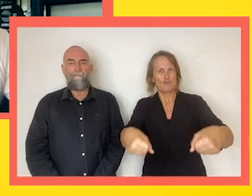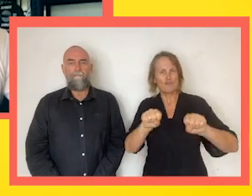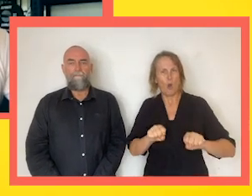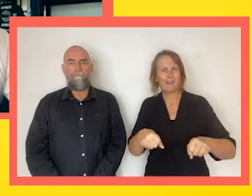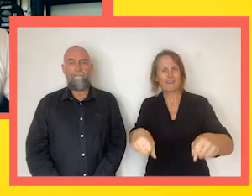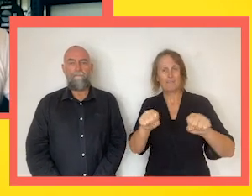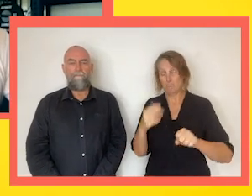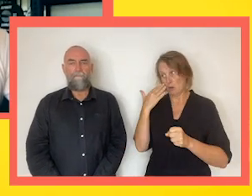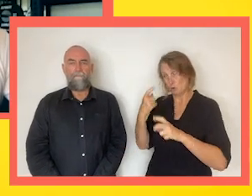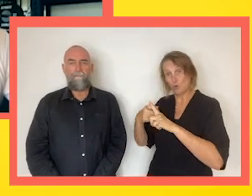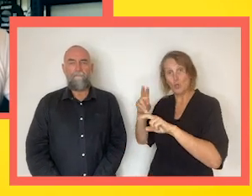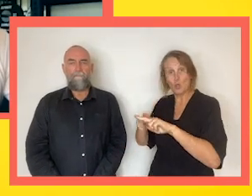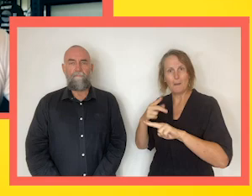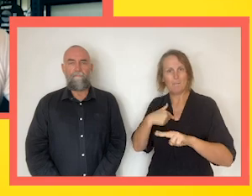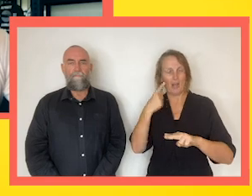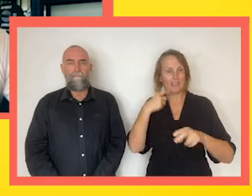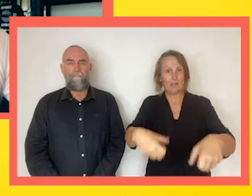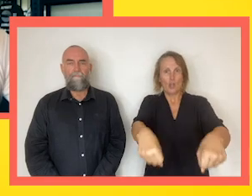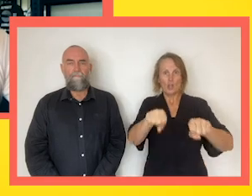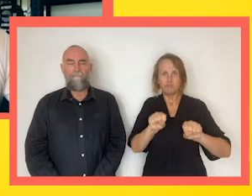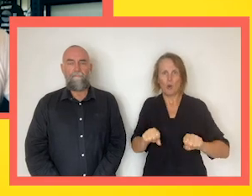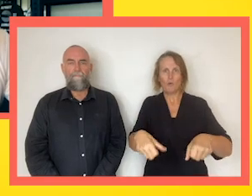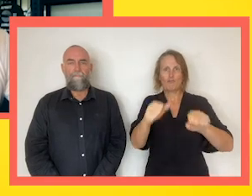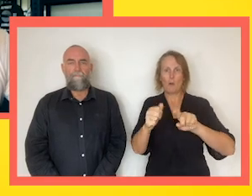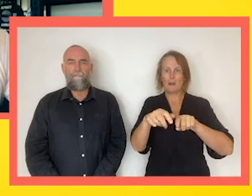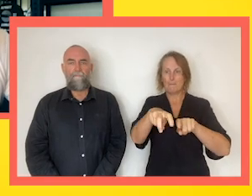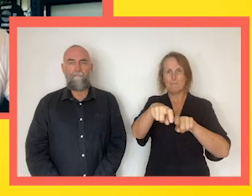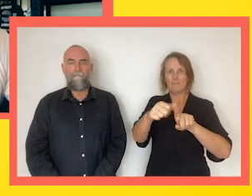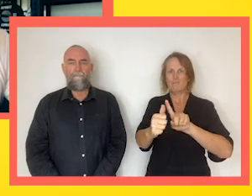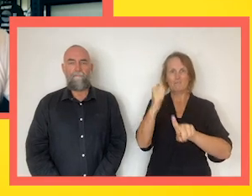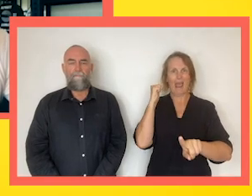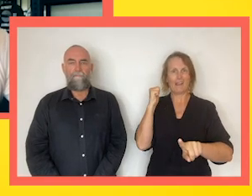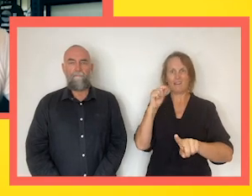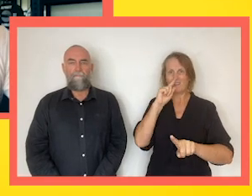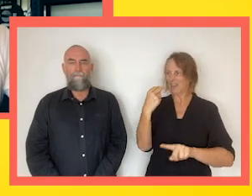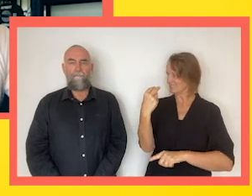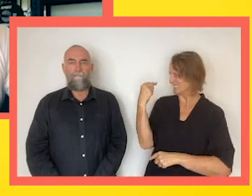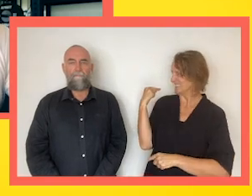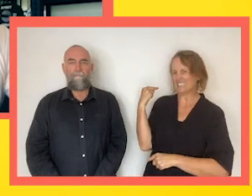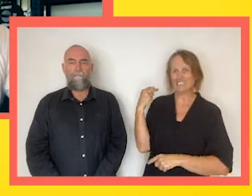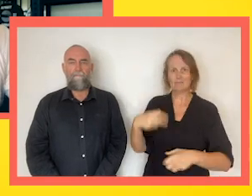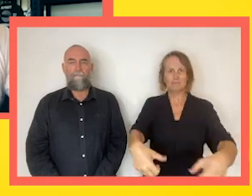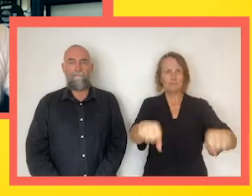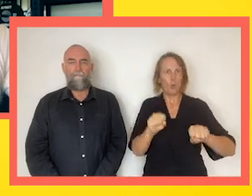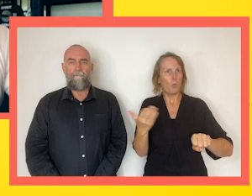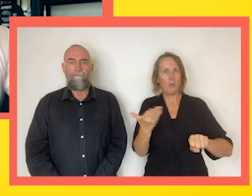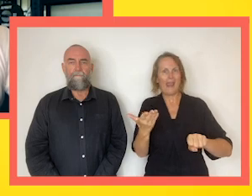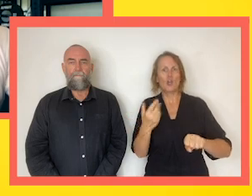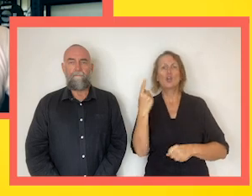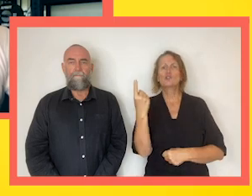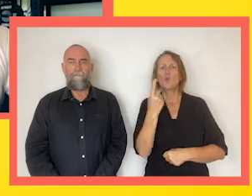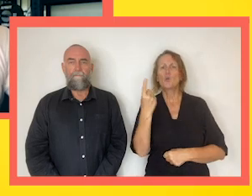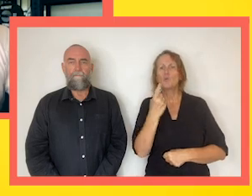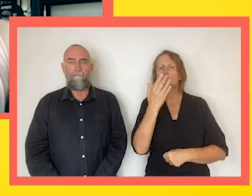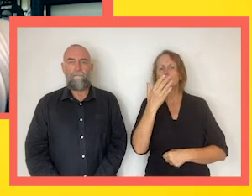I don't know about you, but like, you know, paddling and going backwards and not seeing what's coming, it's quite unique. Now, who is